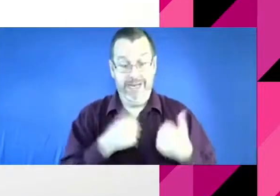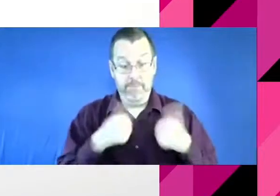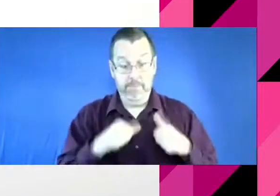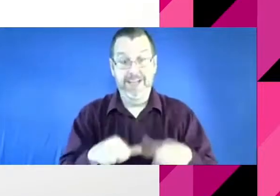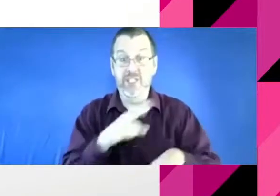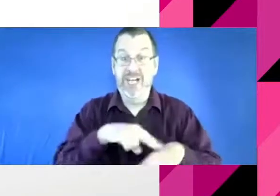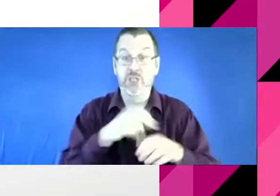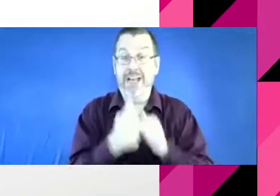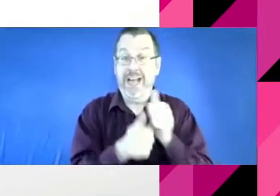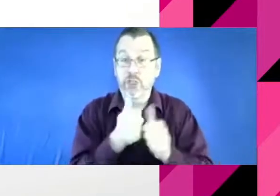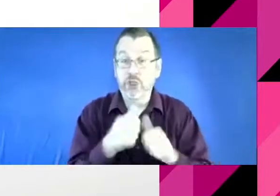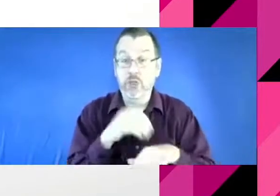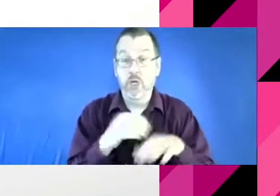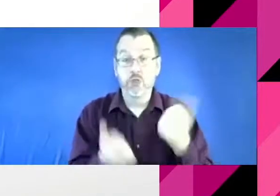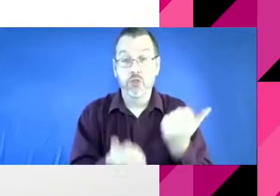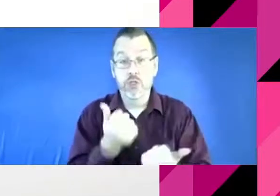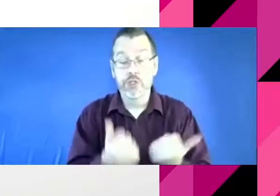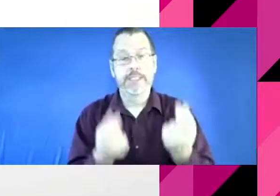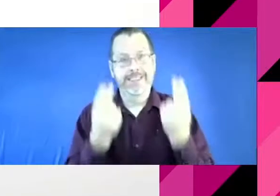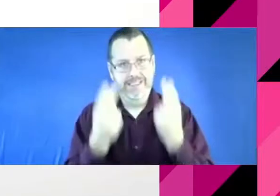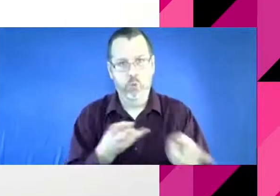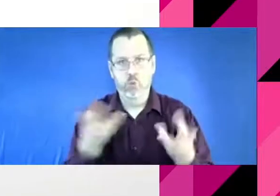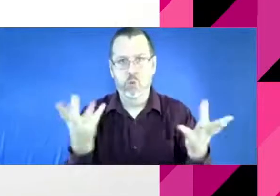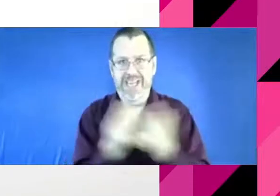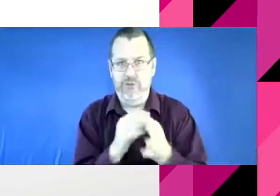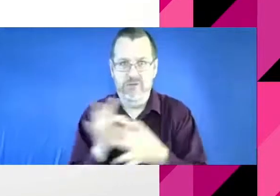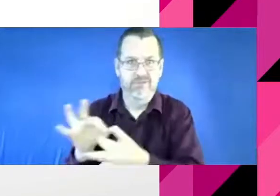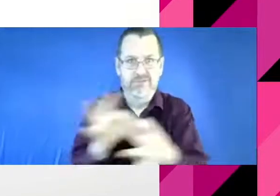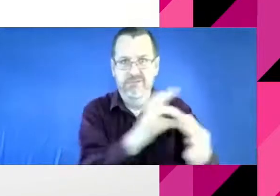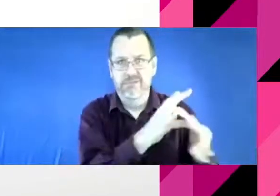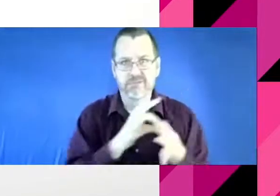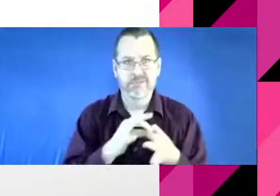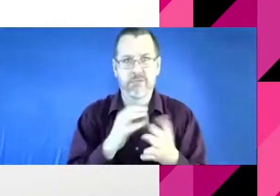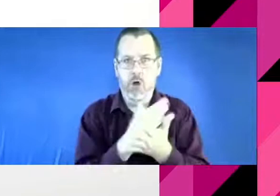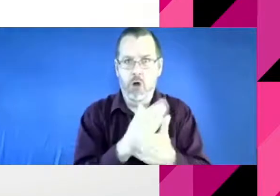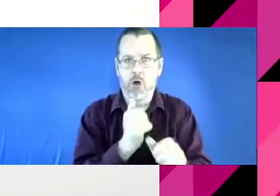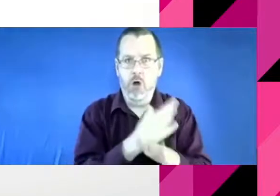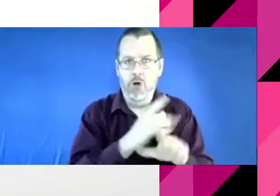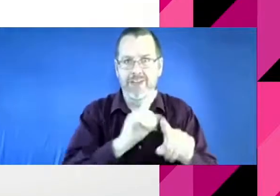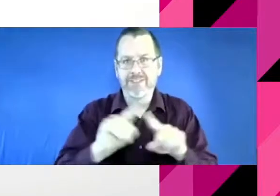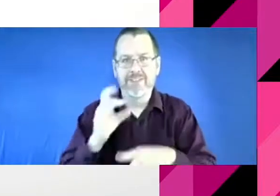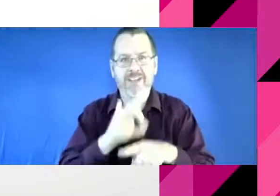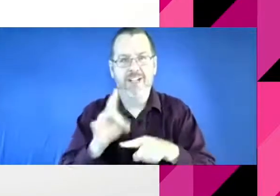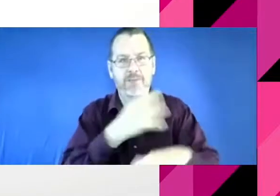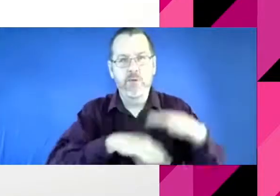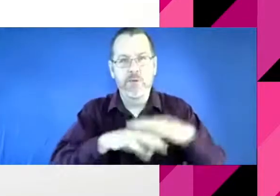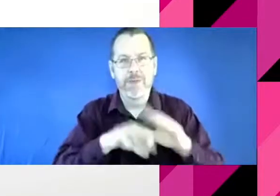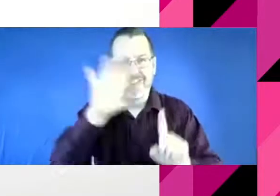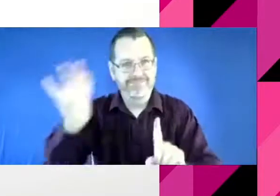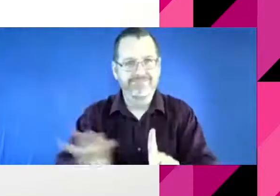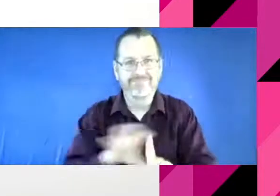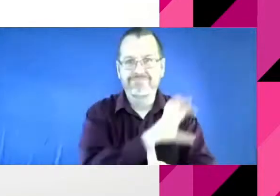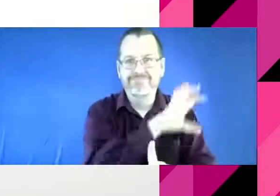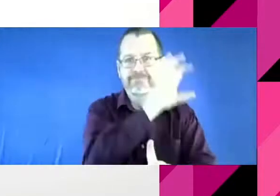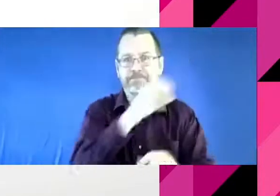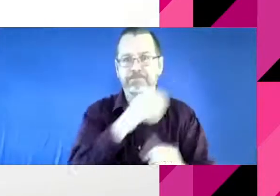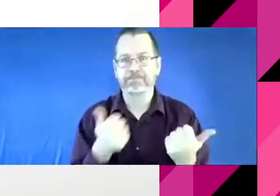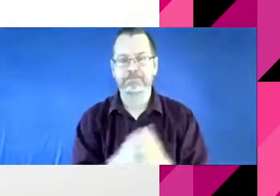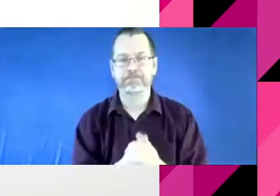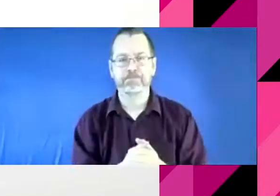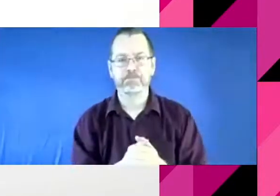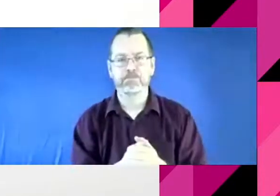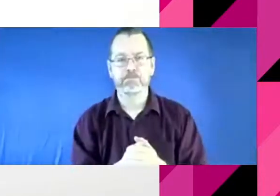justice requires cooperation and consultation between all Australian governments. The National Disability